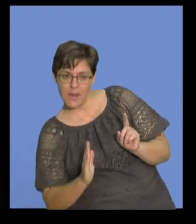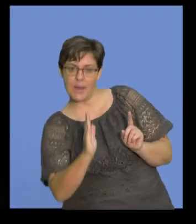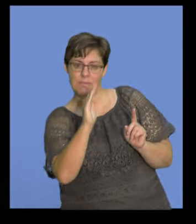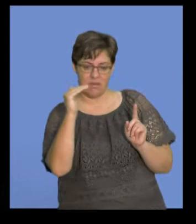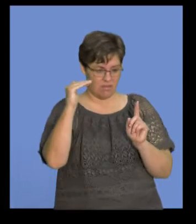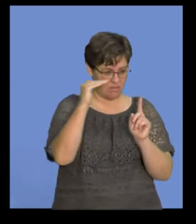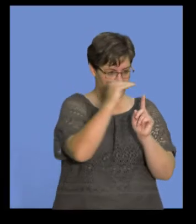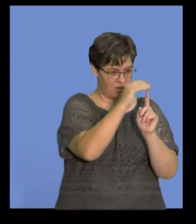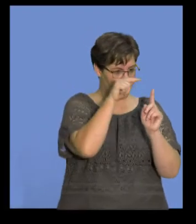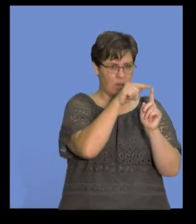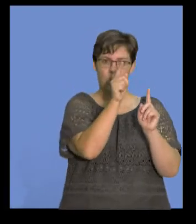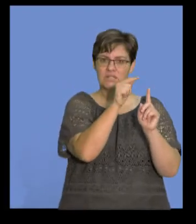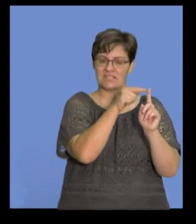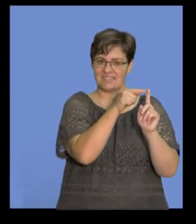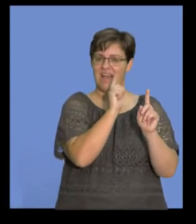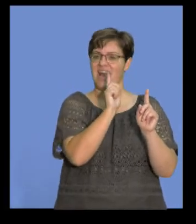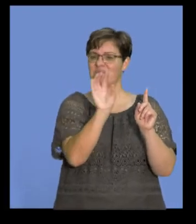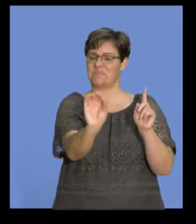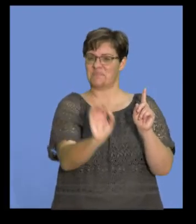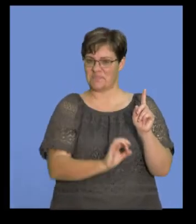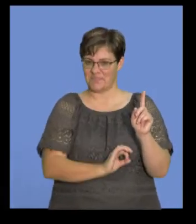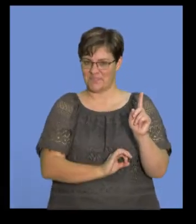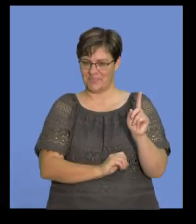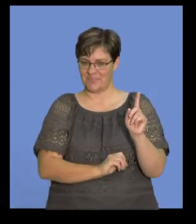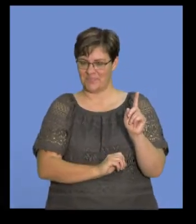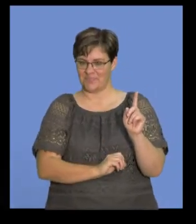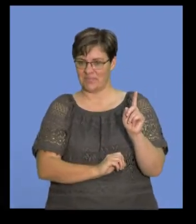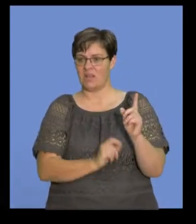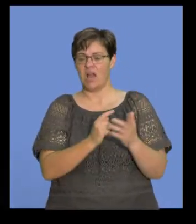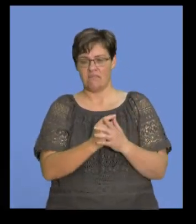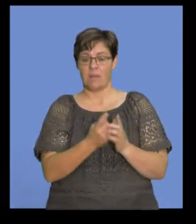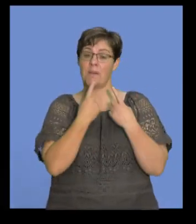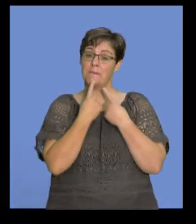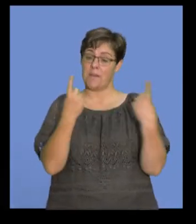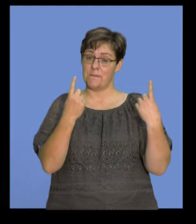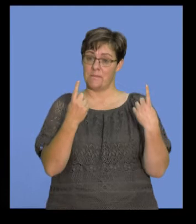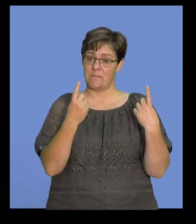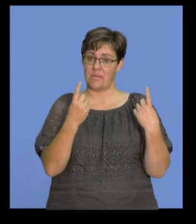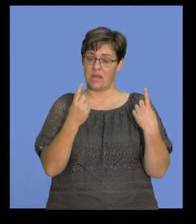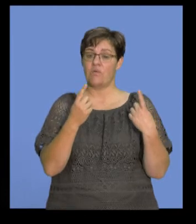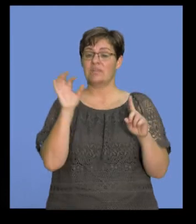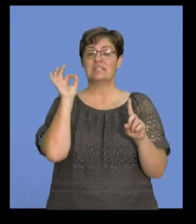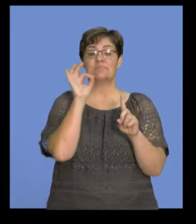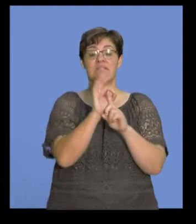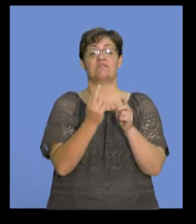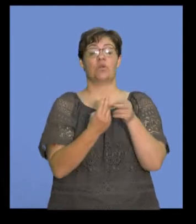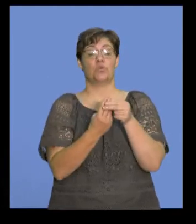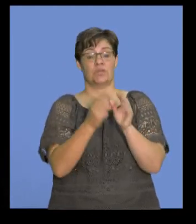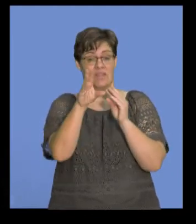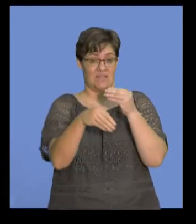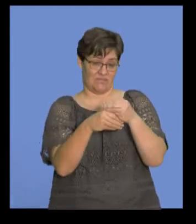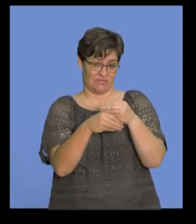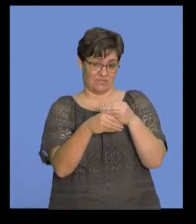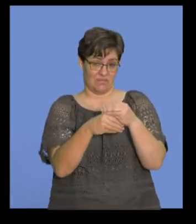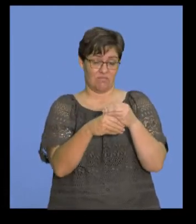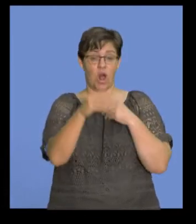line, and there, voila, you've got the answer. In this case, you've got to state the answer with the specific unit.